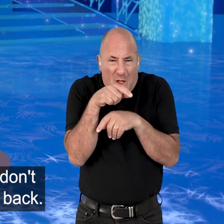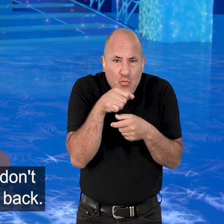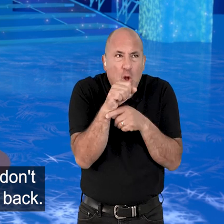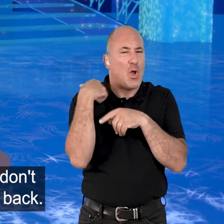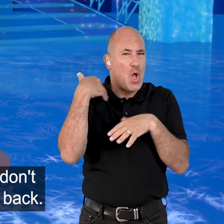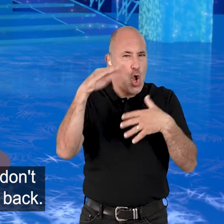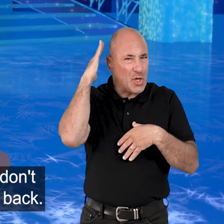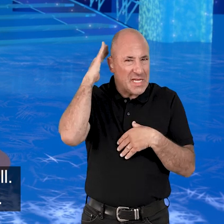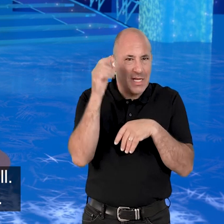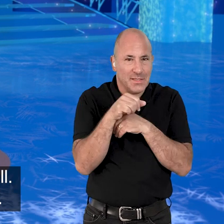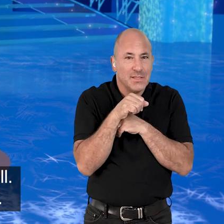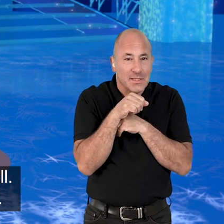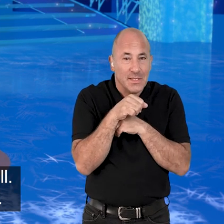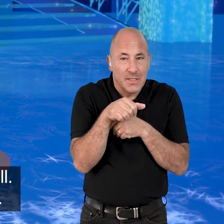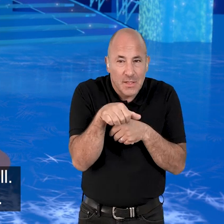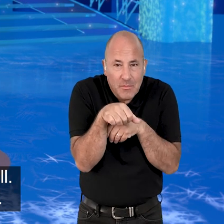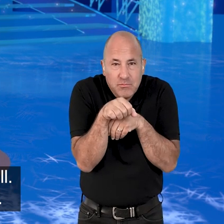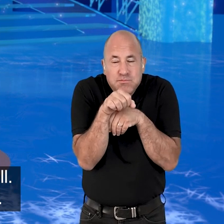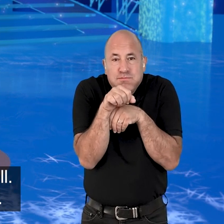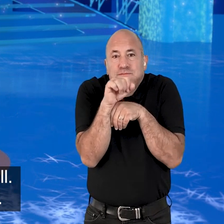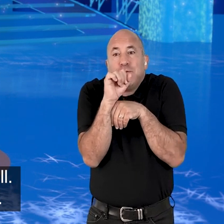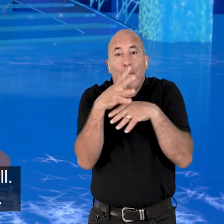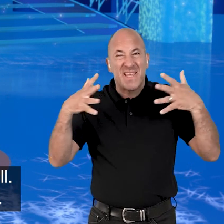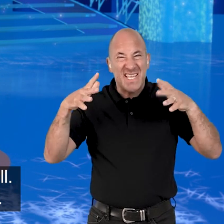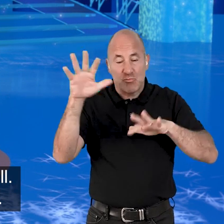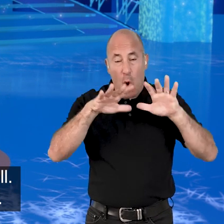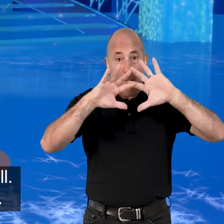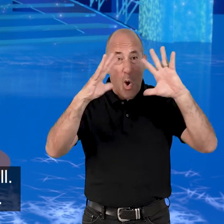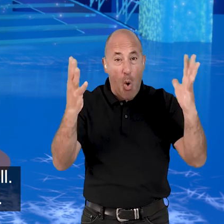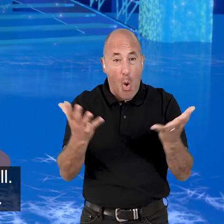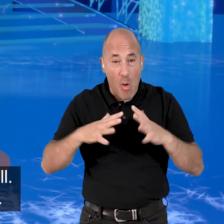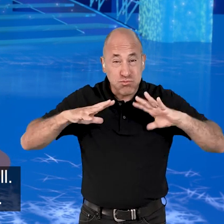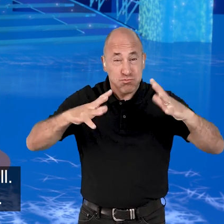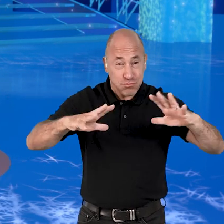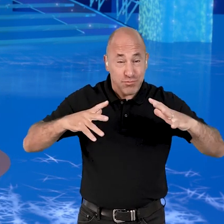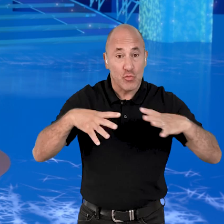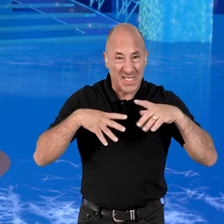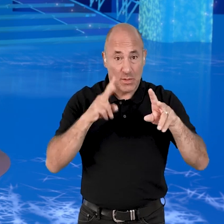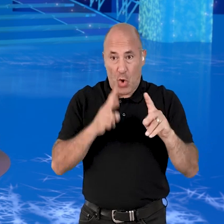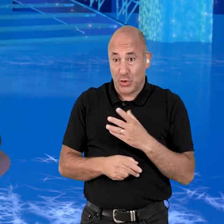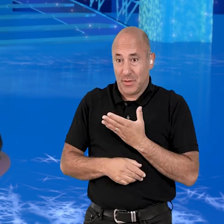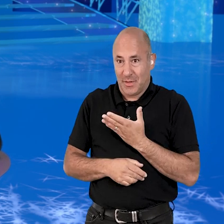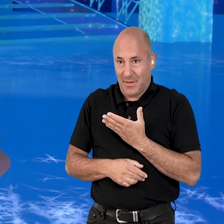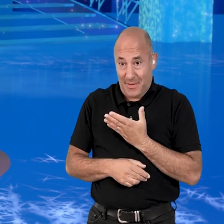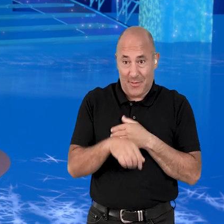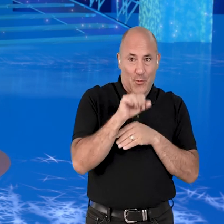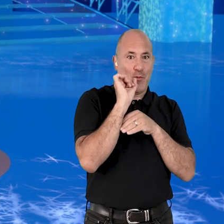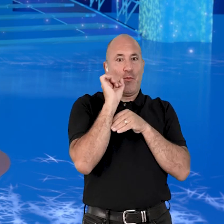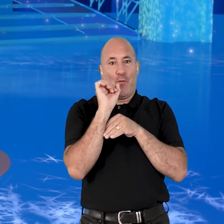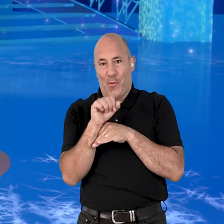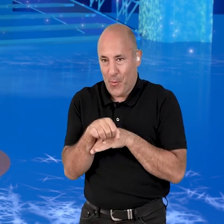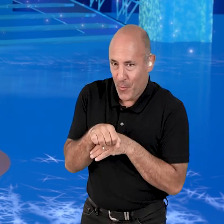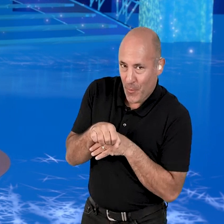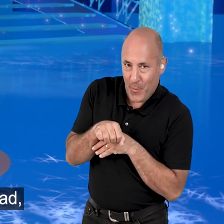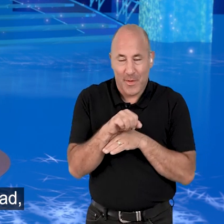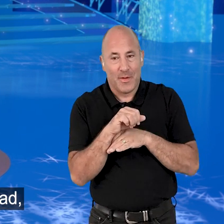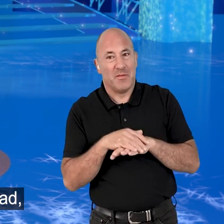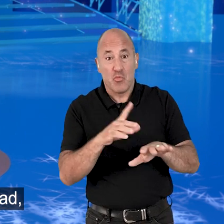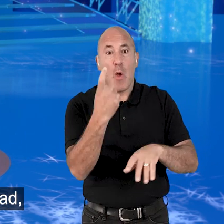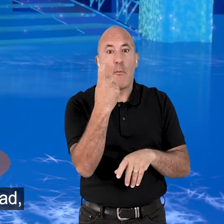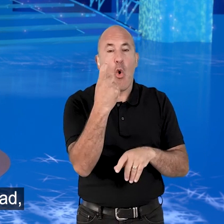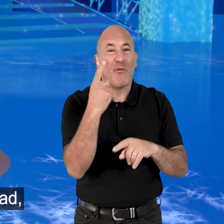roll back. They roll up a big snowball. Ready? All the way back. Whoop, ooh.